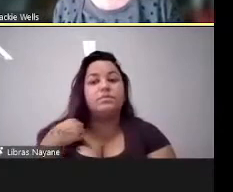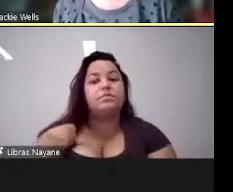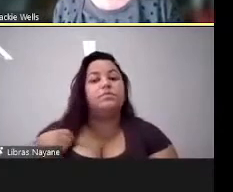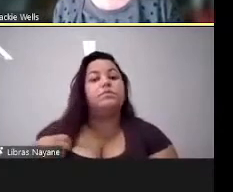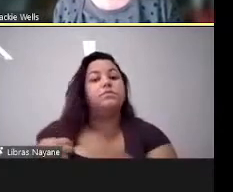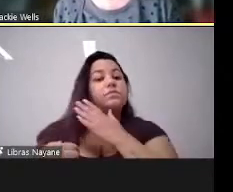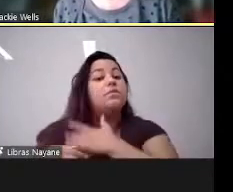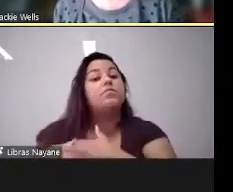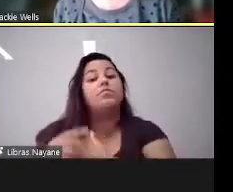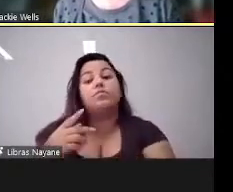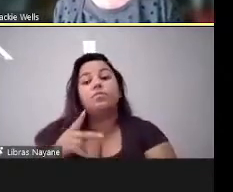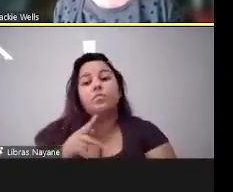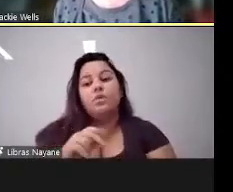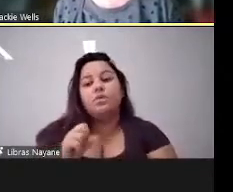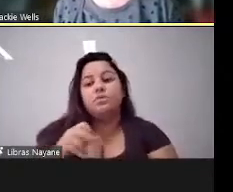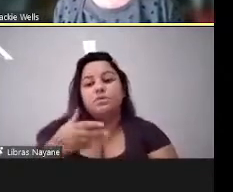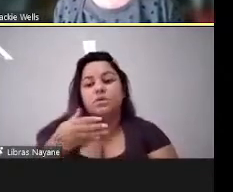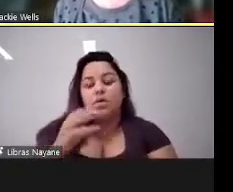disrupt quite significantly